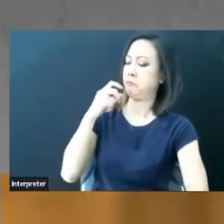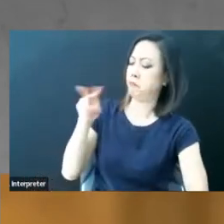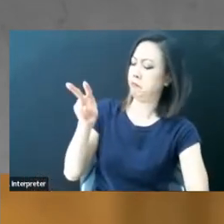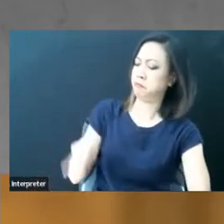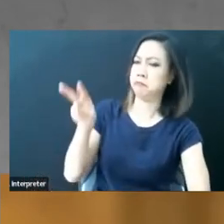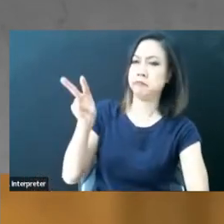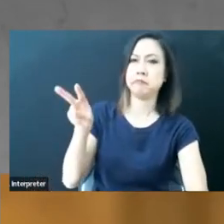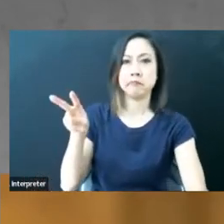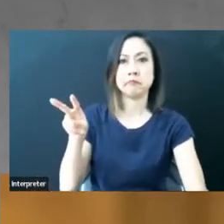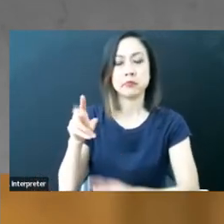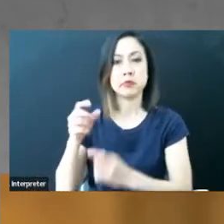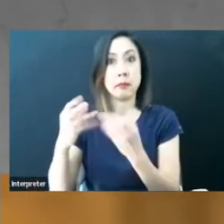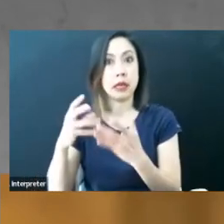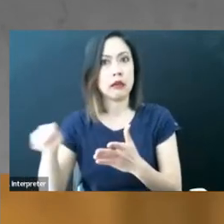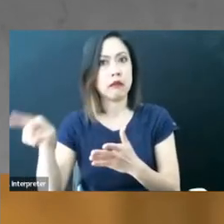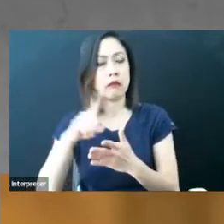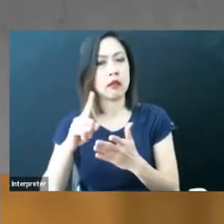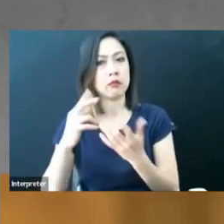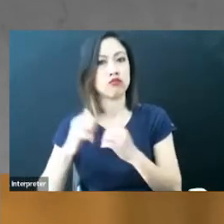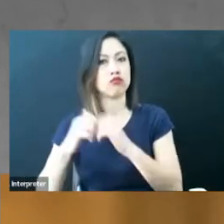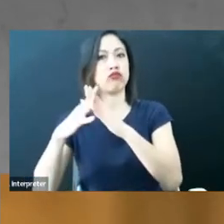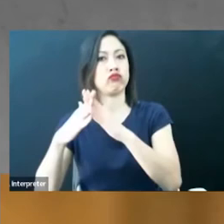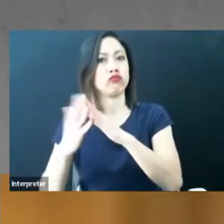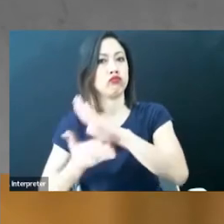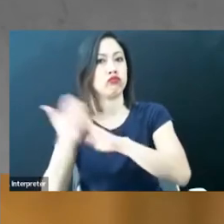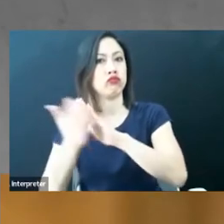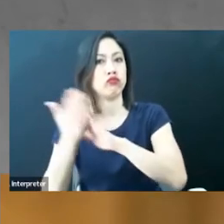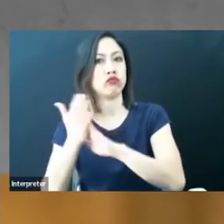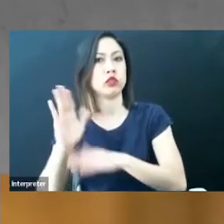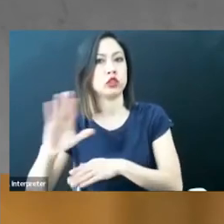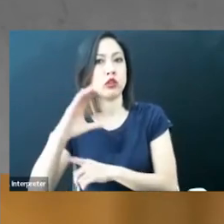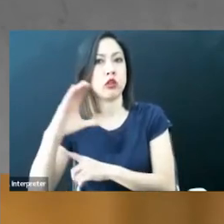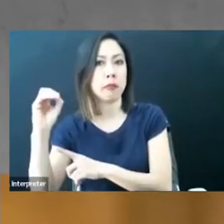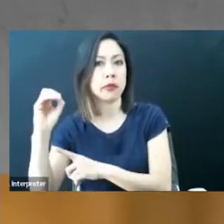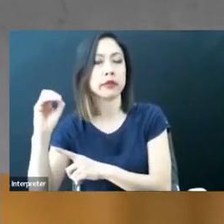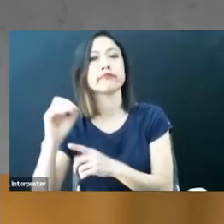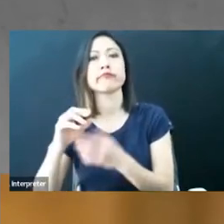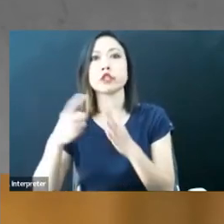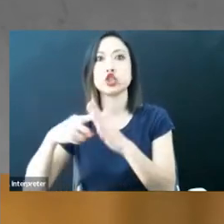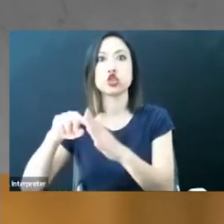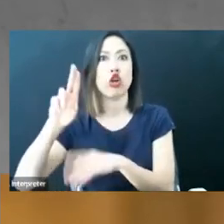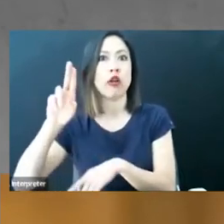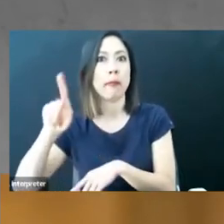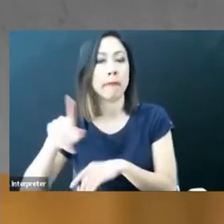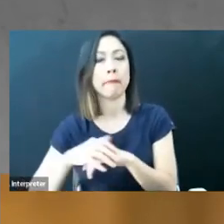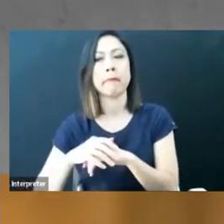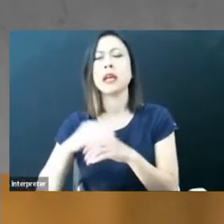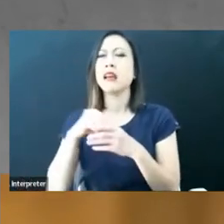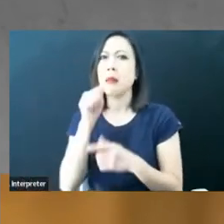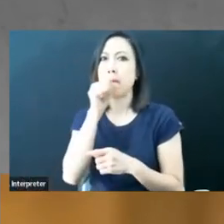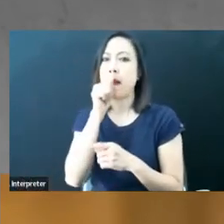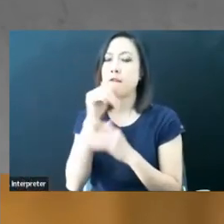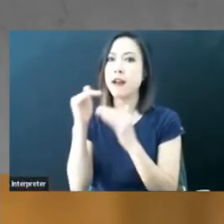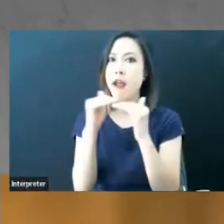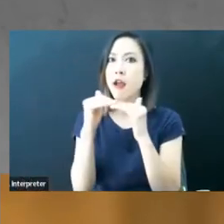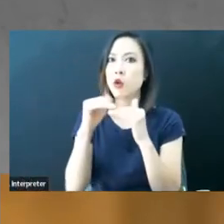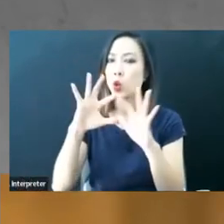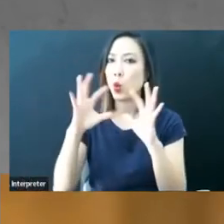starting companies. And so in the startup world, in the venture capital world or private equity, they find that they